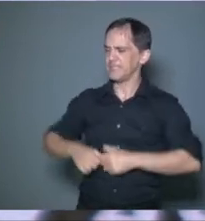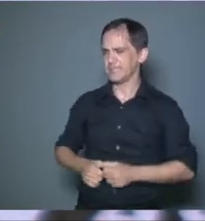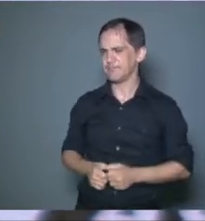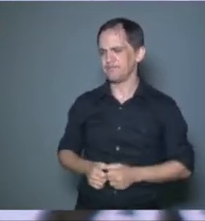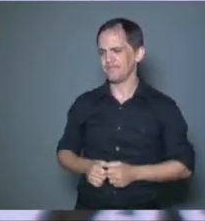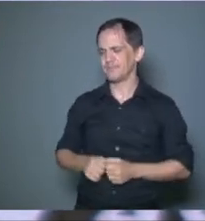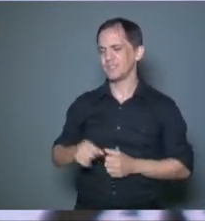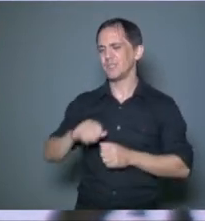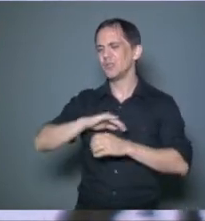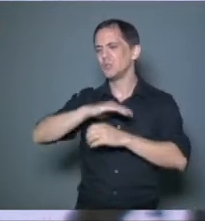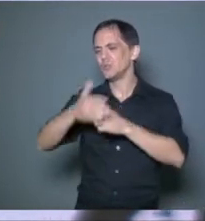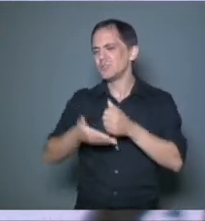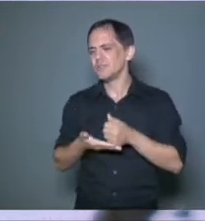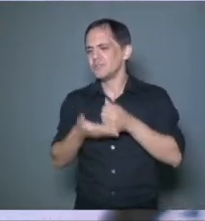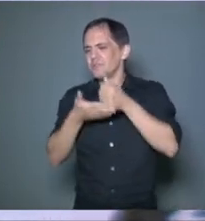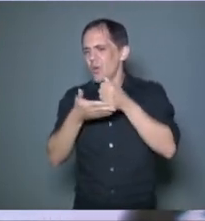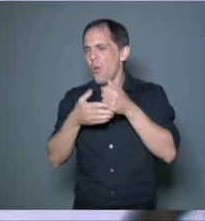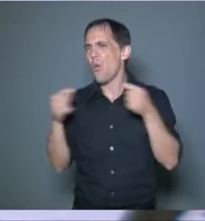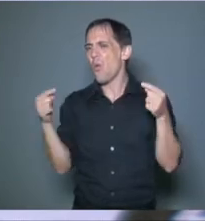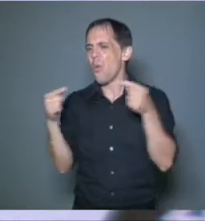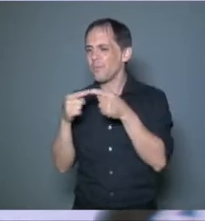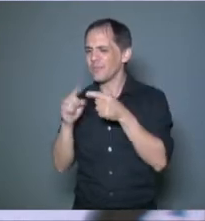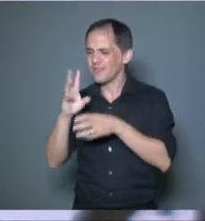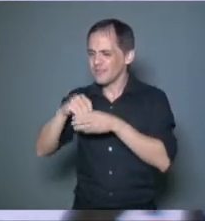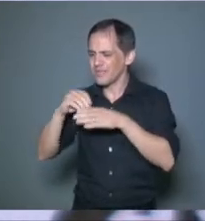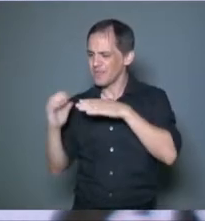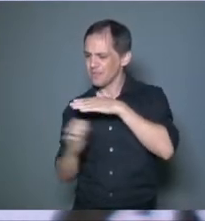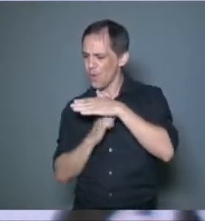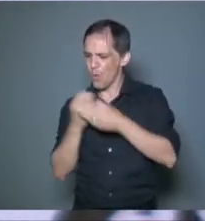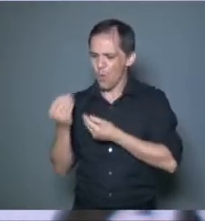was included in the company's strategy.